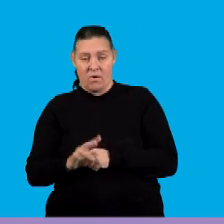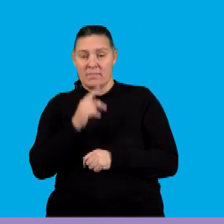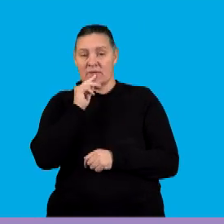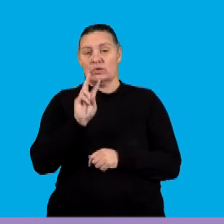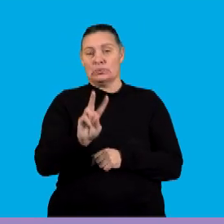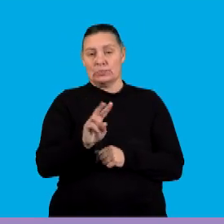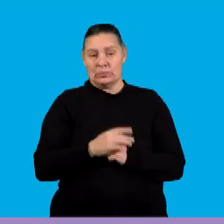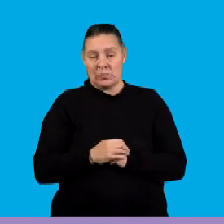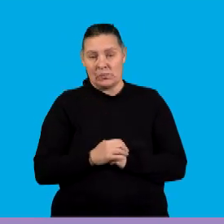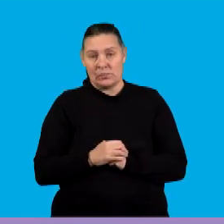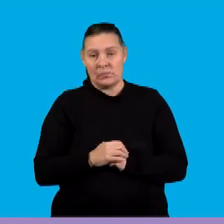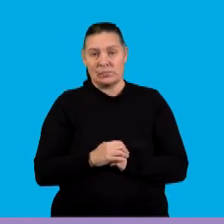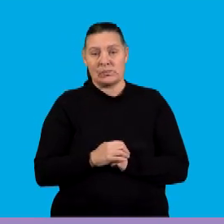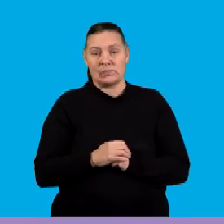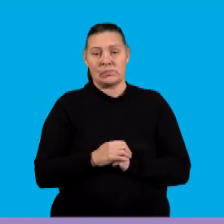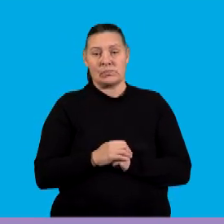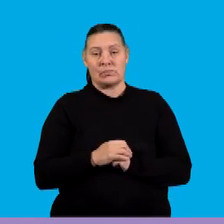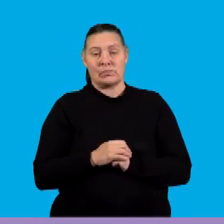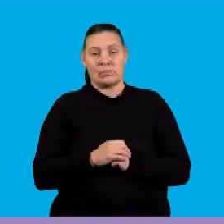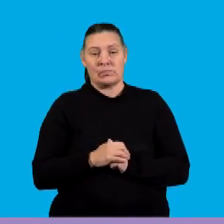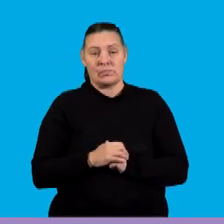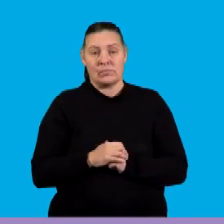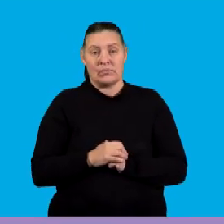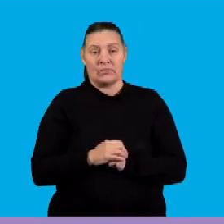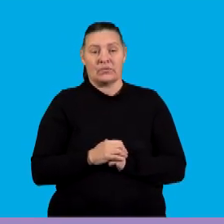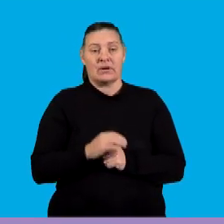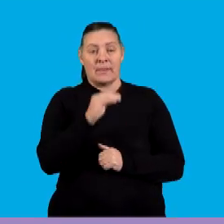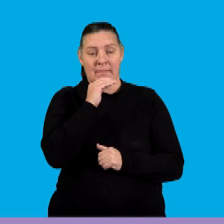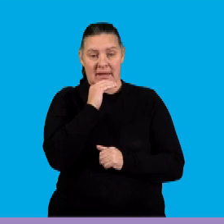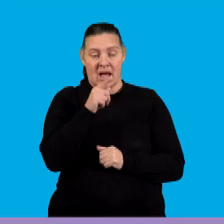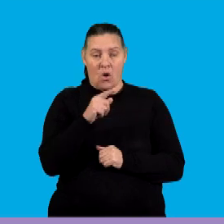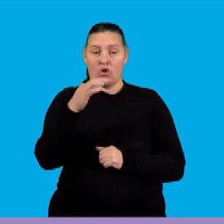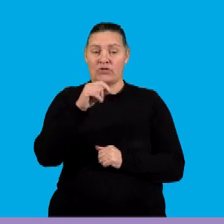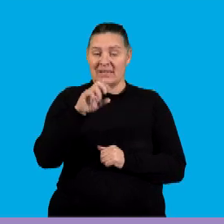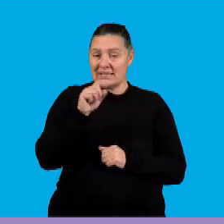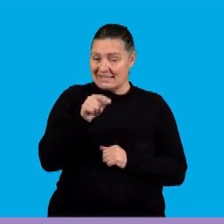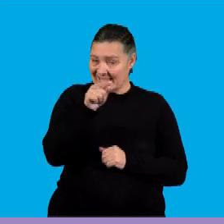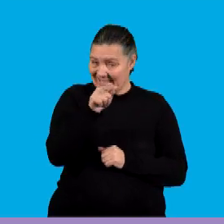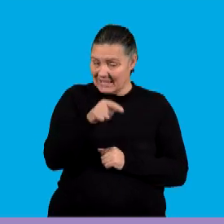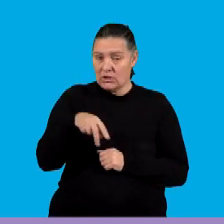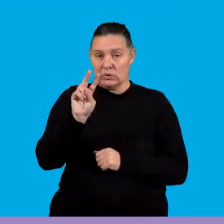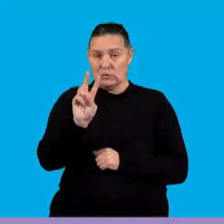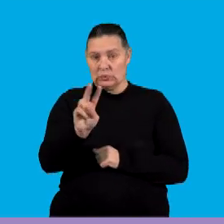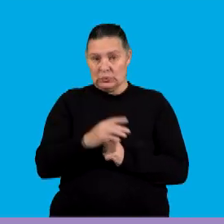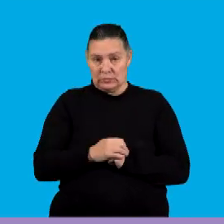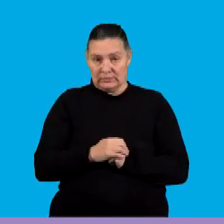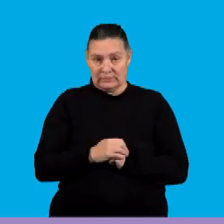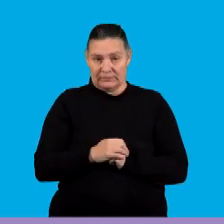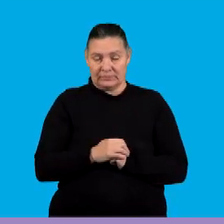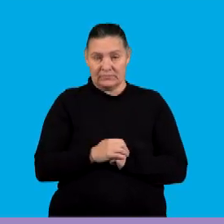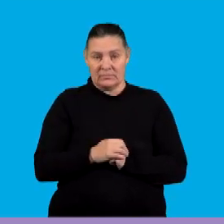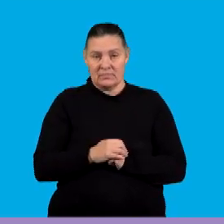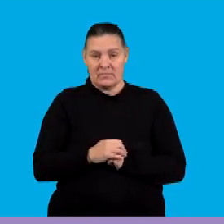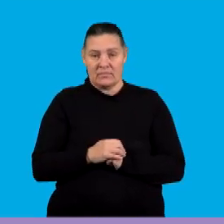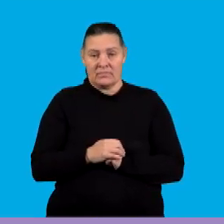is 8/4? That is simply a 2. So it means that our gradient here is a